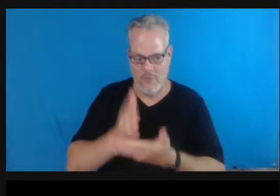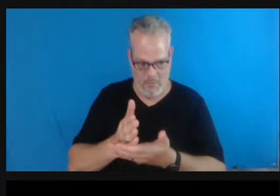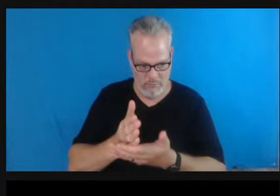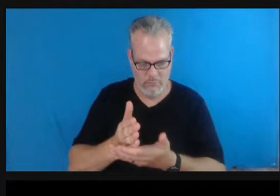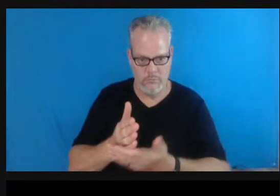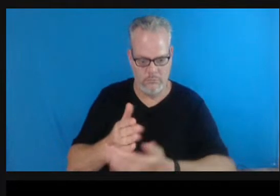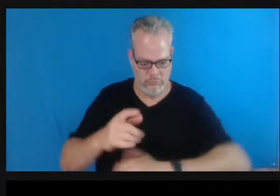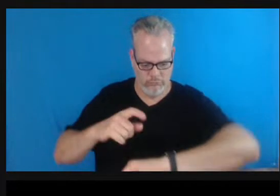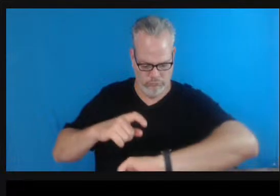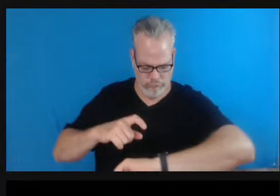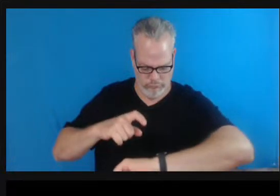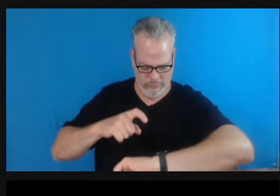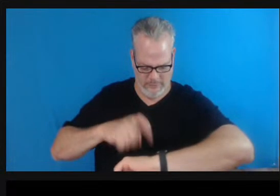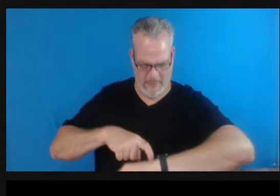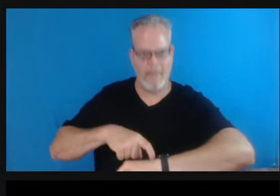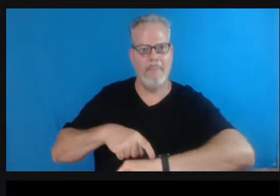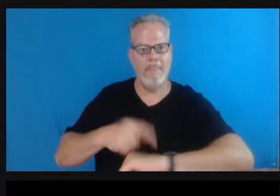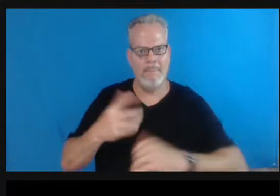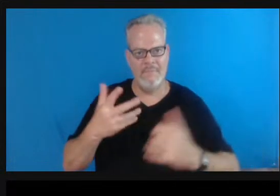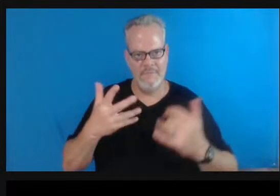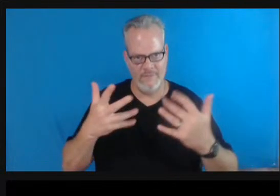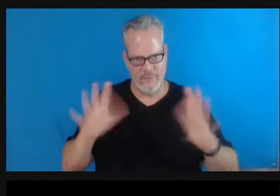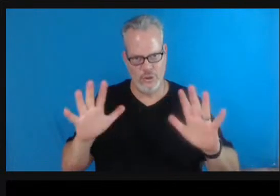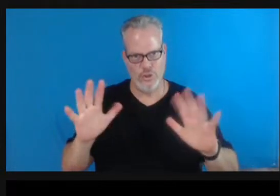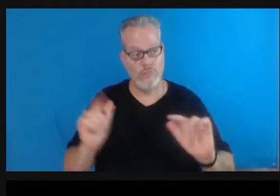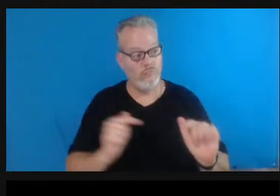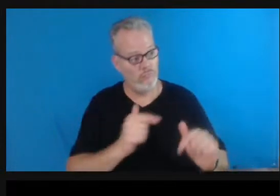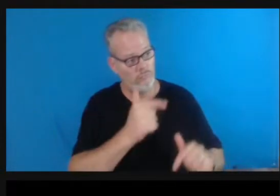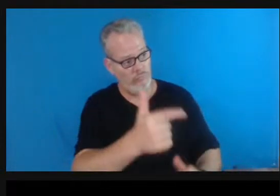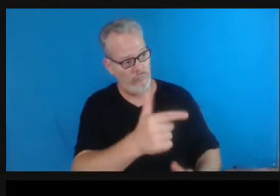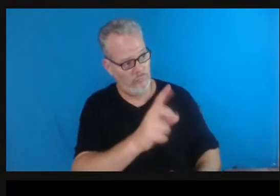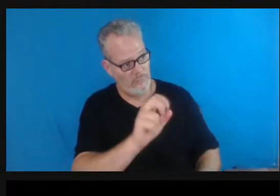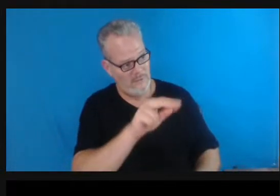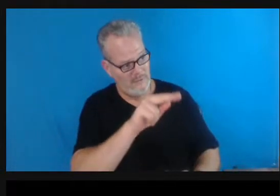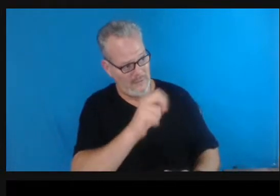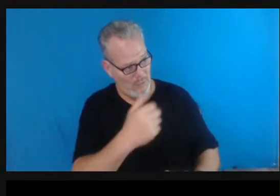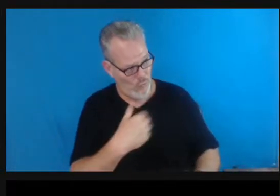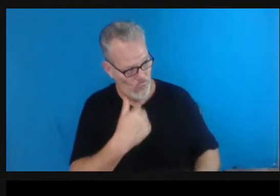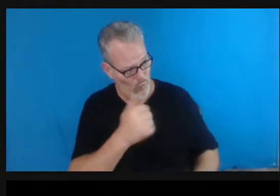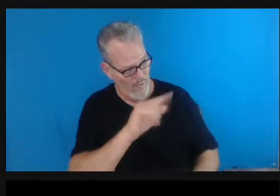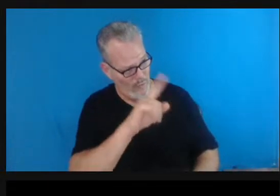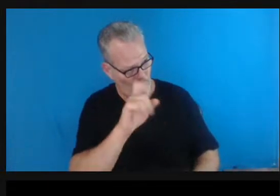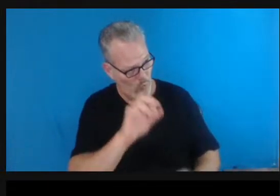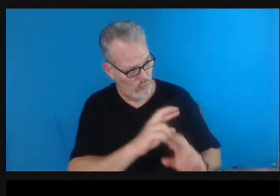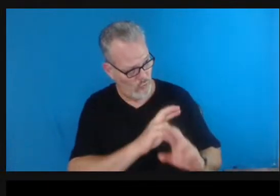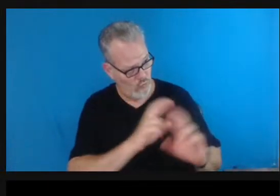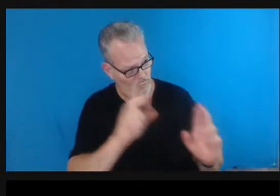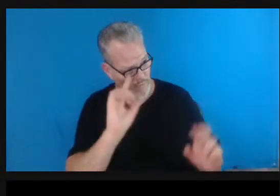We'll turn up to Dane if you have any questions lined up for us, and discussion we can have.